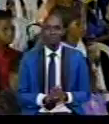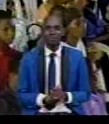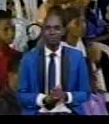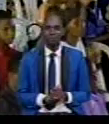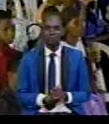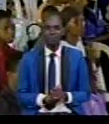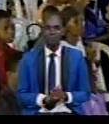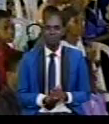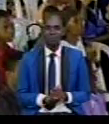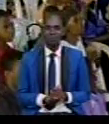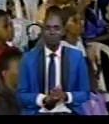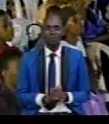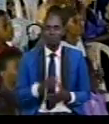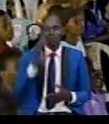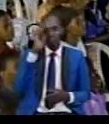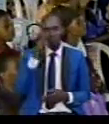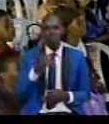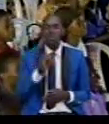He's free.